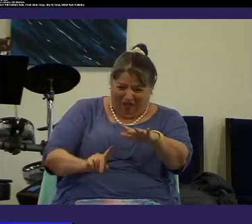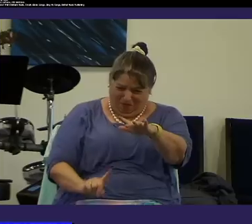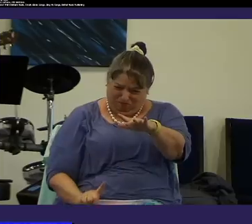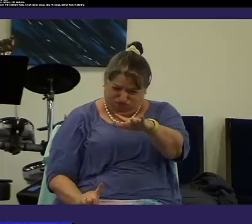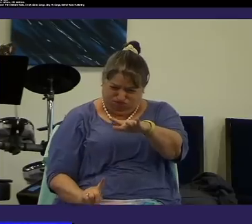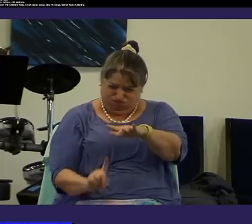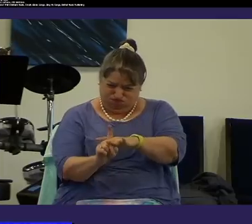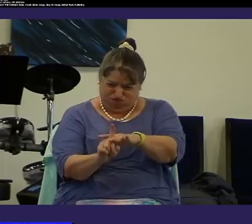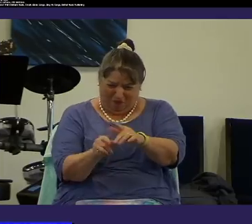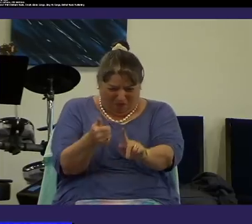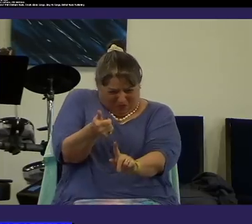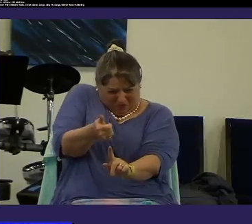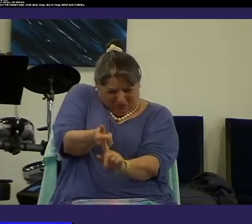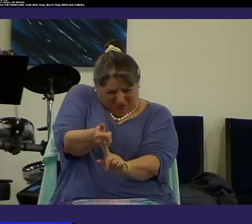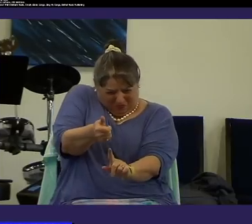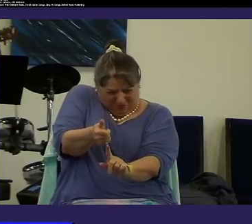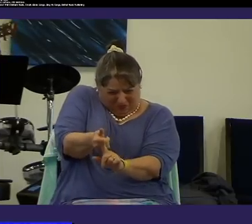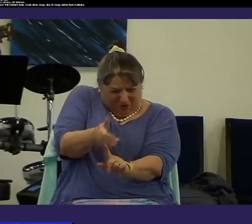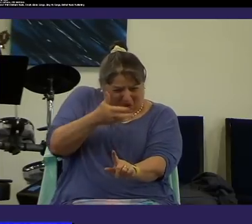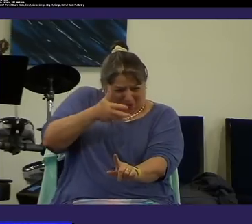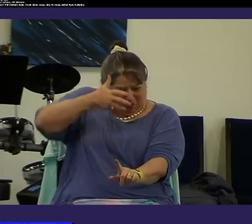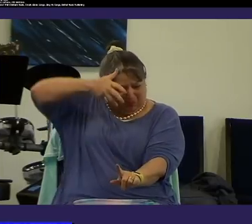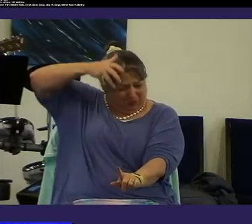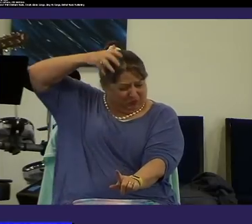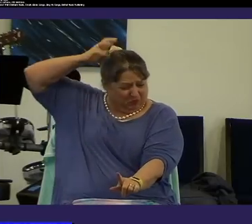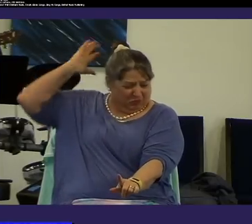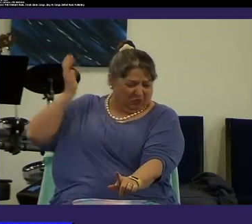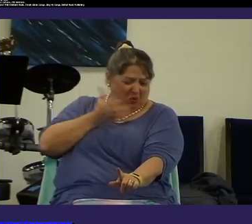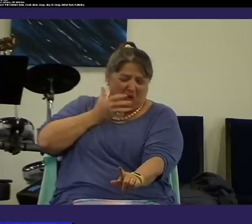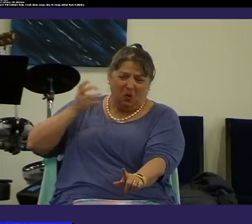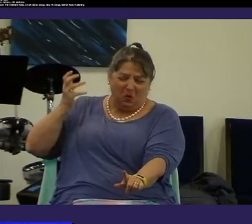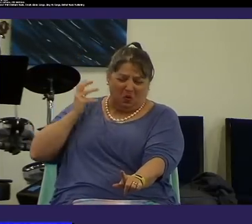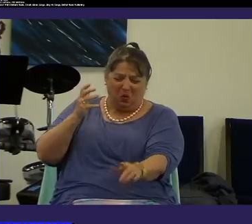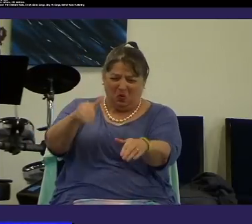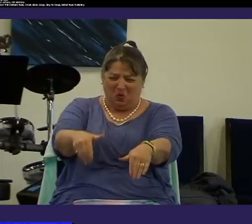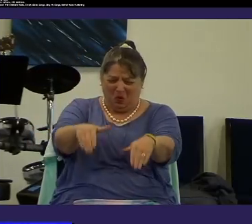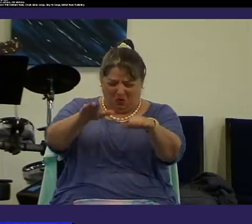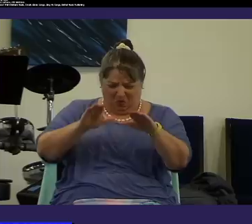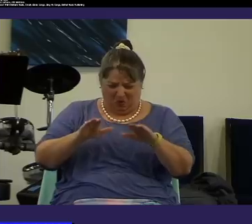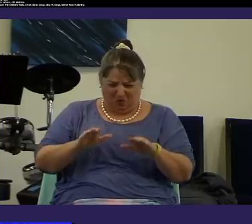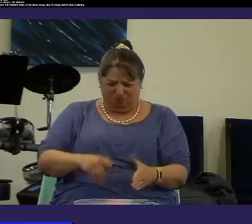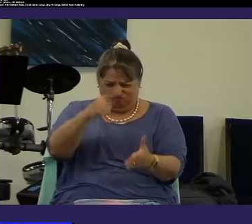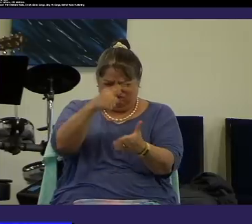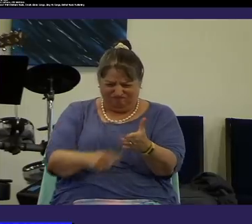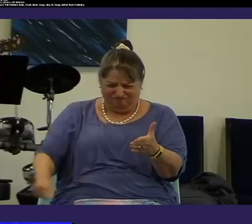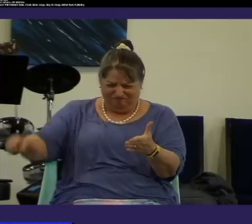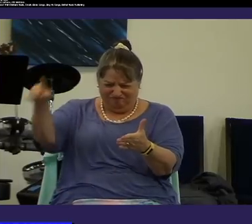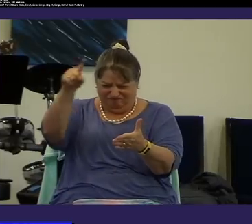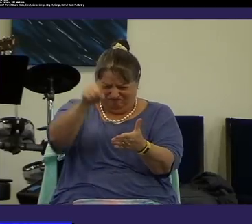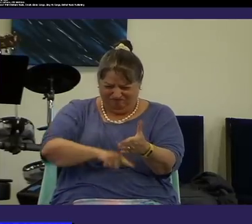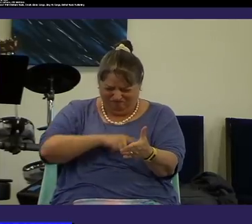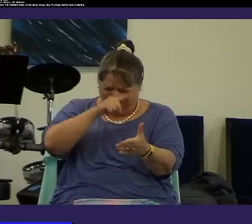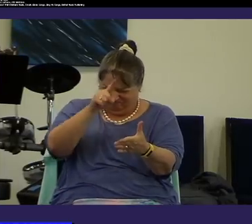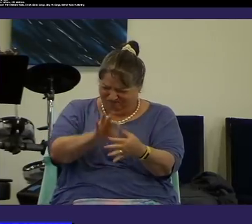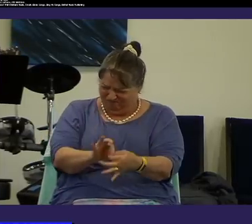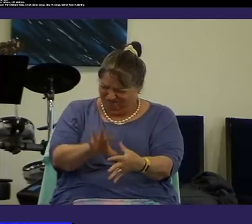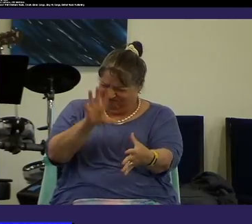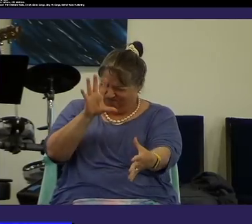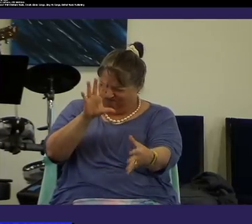silence, the roaring lion declared, the grave has